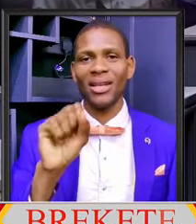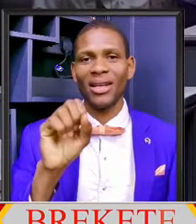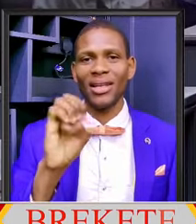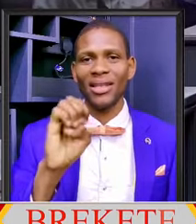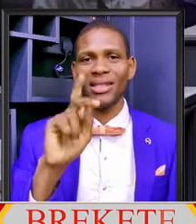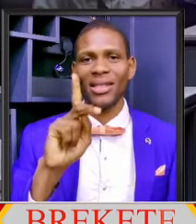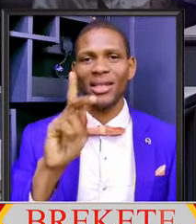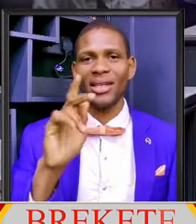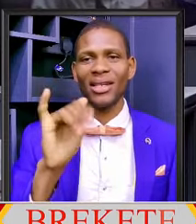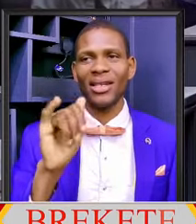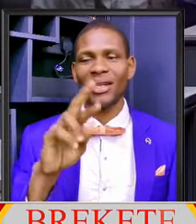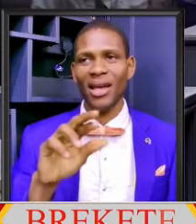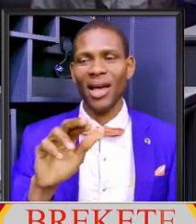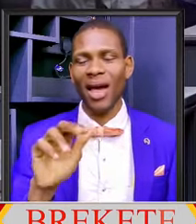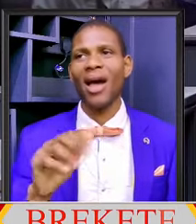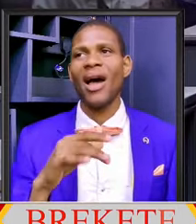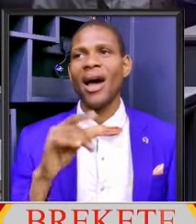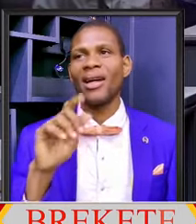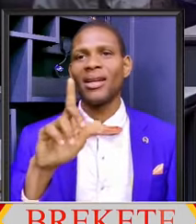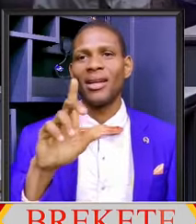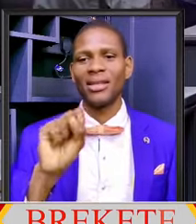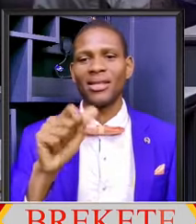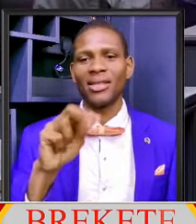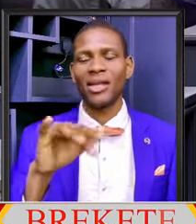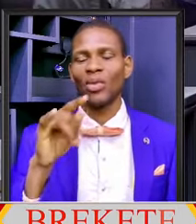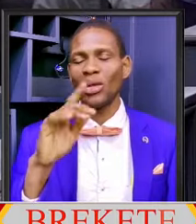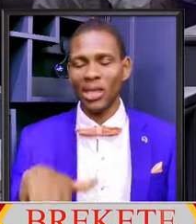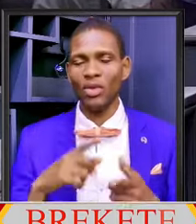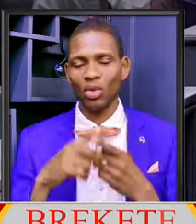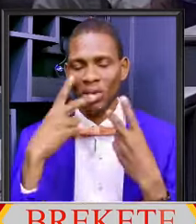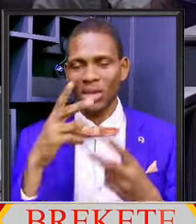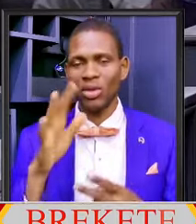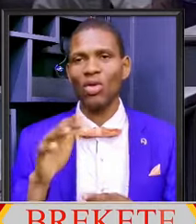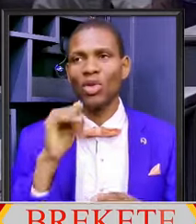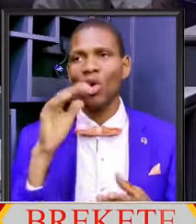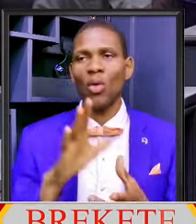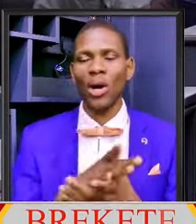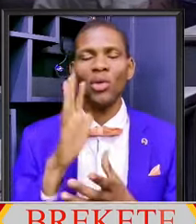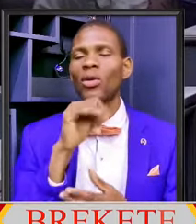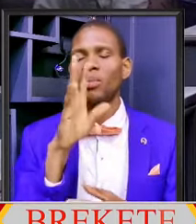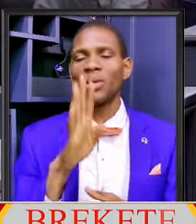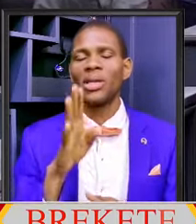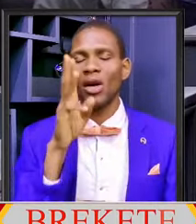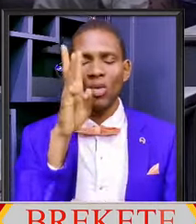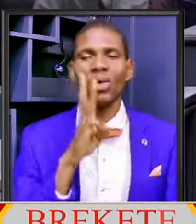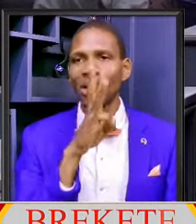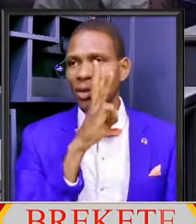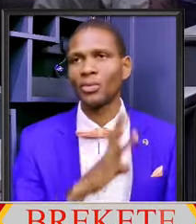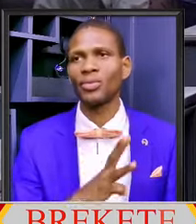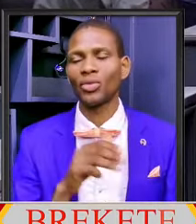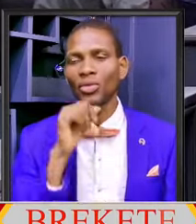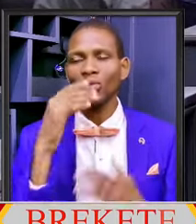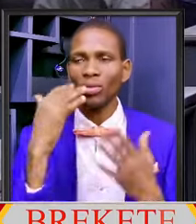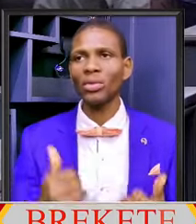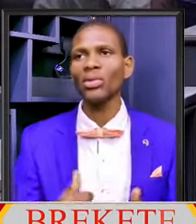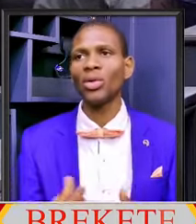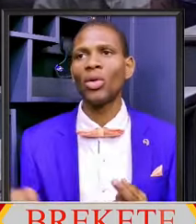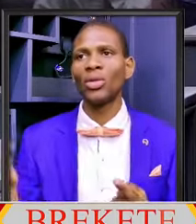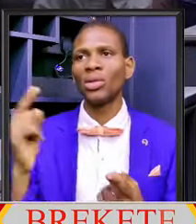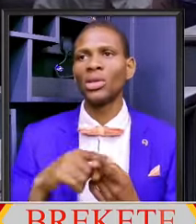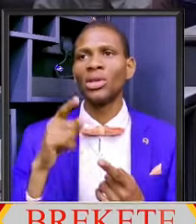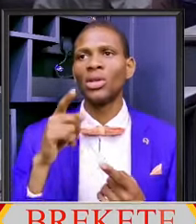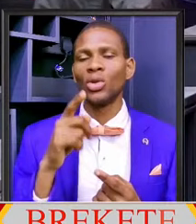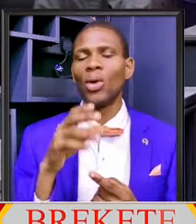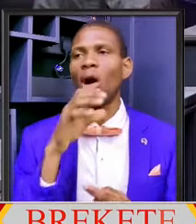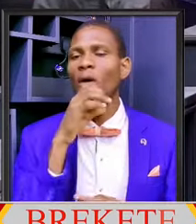Zekia and Zara, you will live to see their children. Amen. Your wife will not be a widow. Amen. Not now, until when you